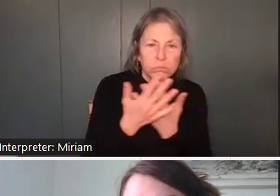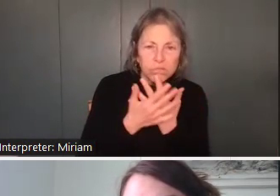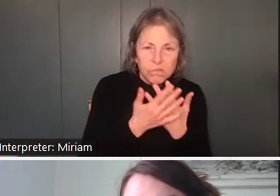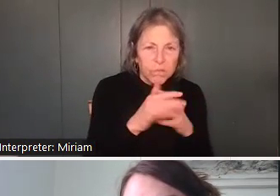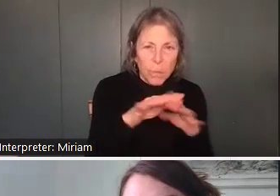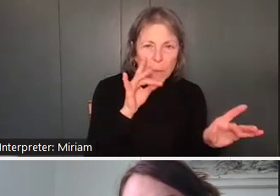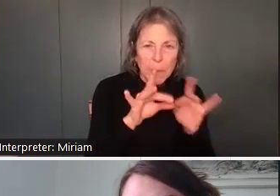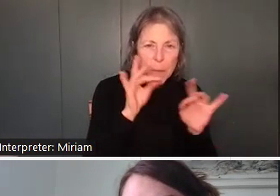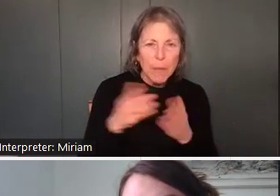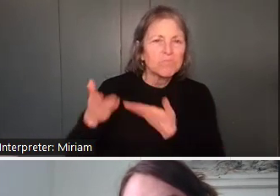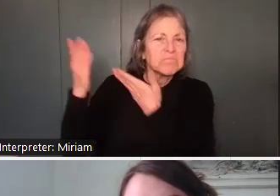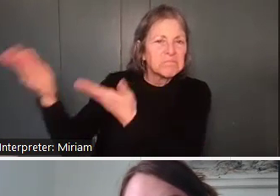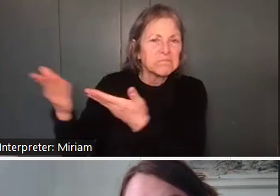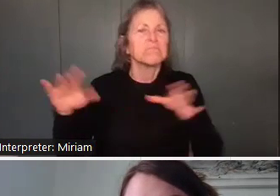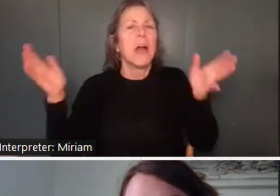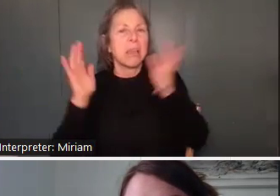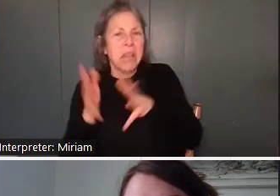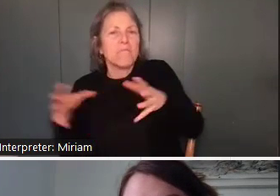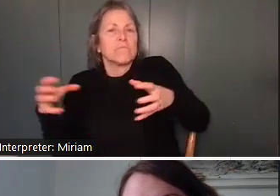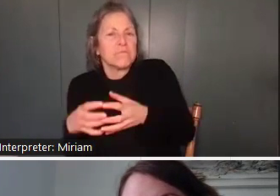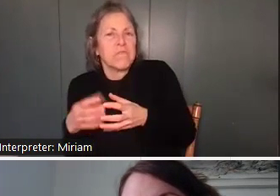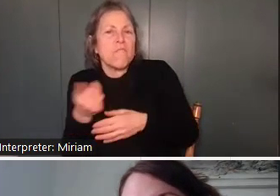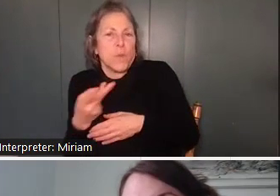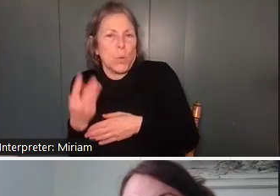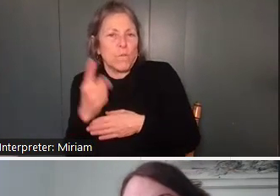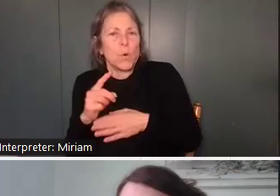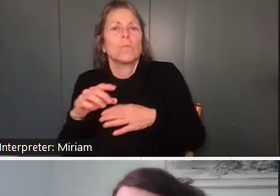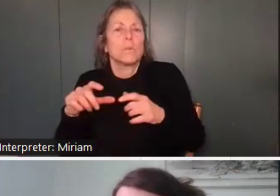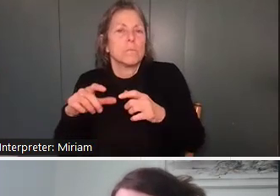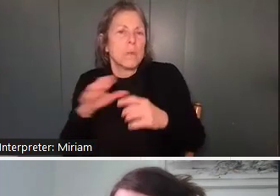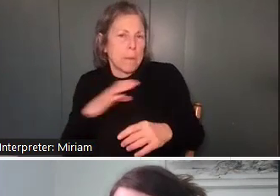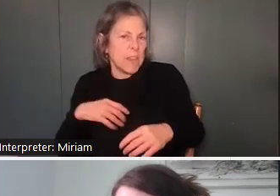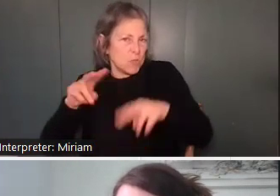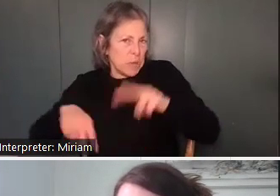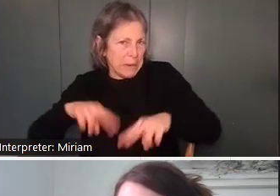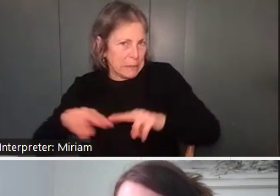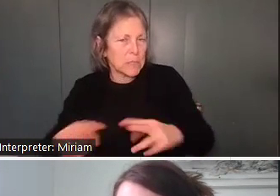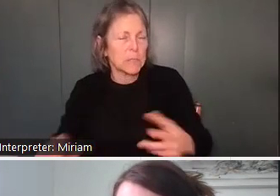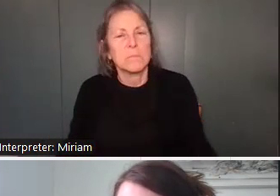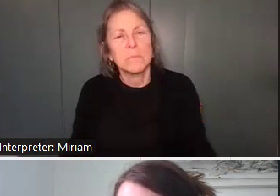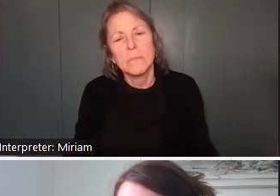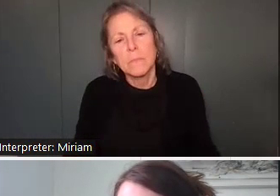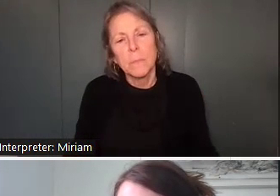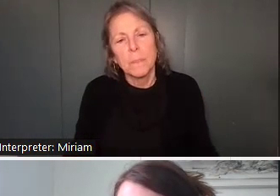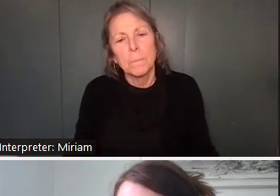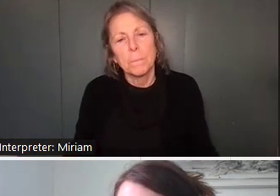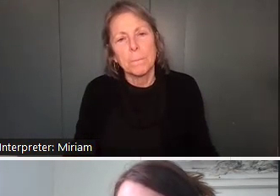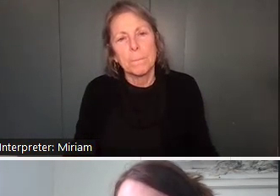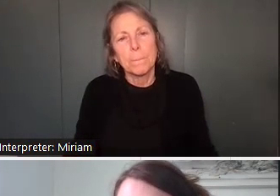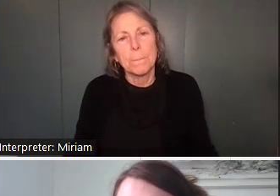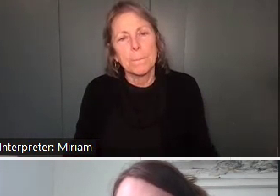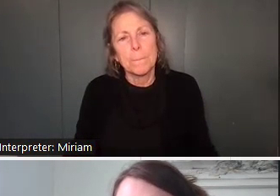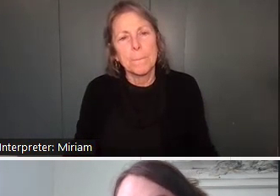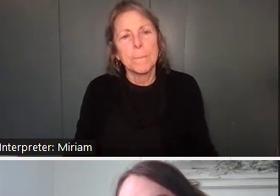of, you know, subcommittee that kind of reviews all of them and then maybe even, you know, goes to the